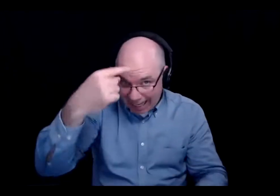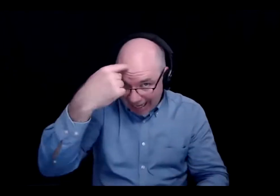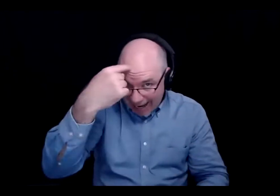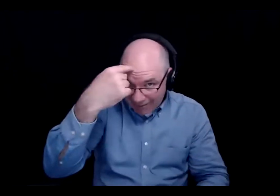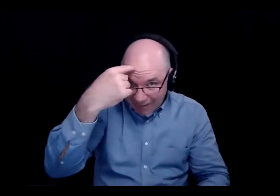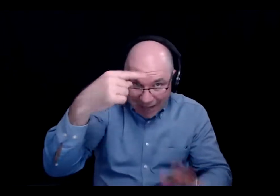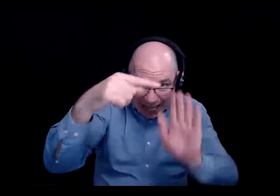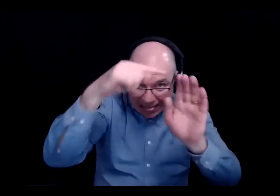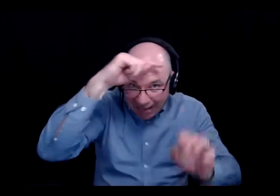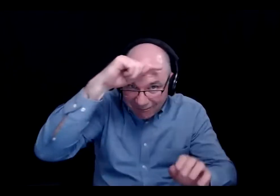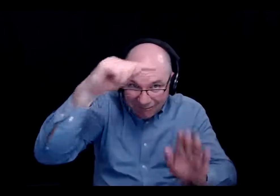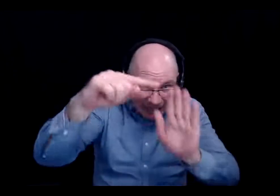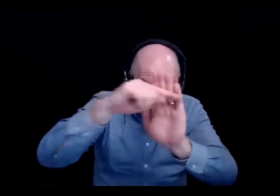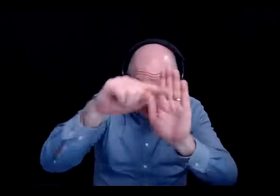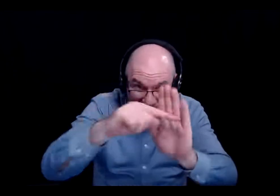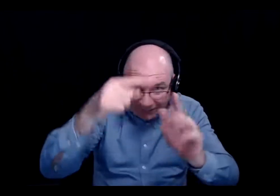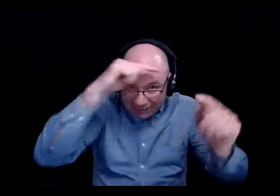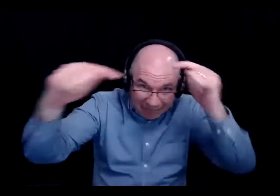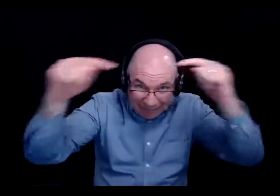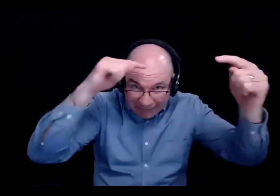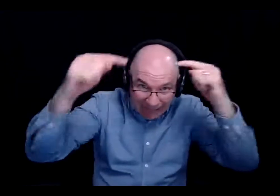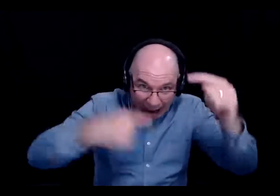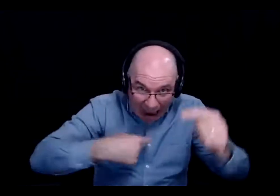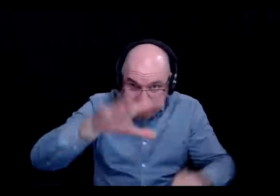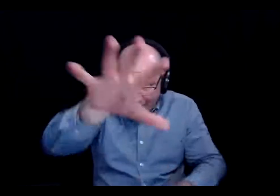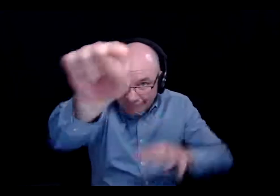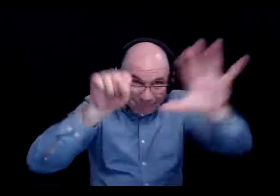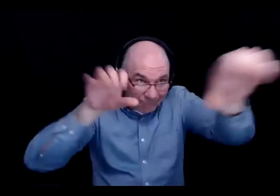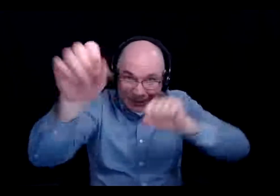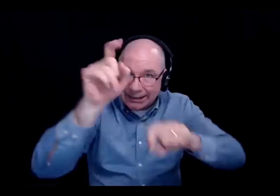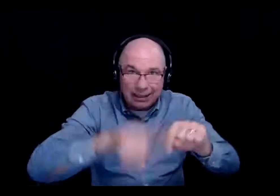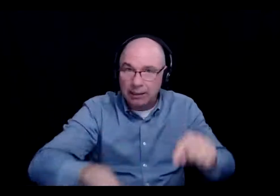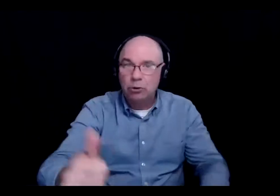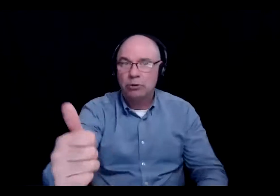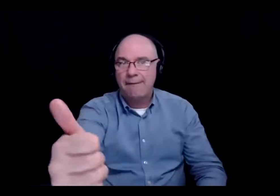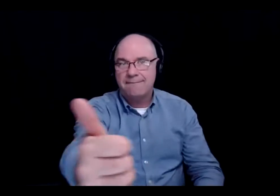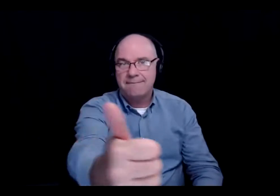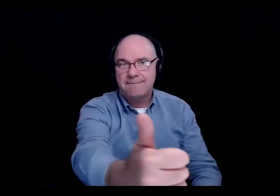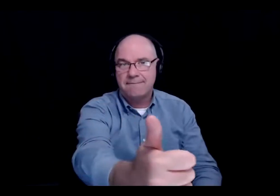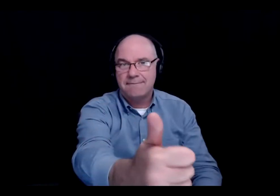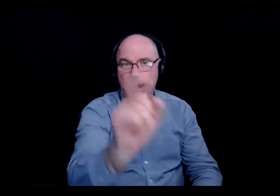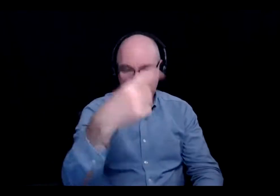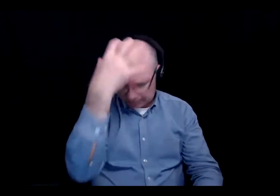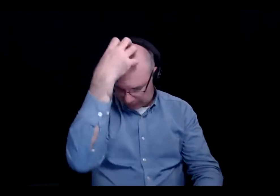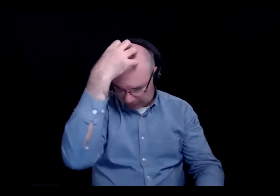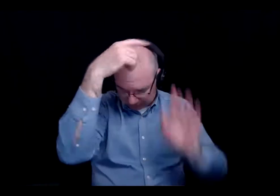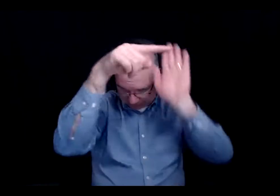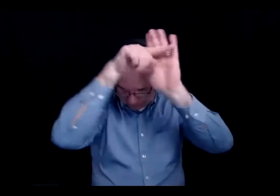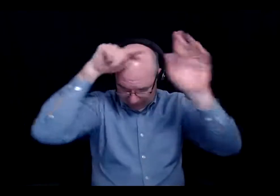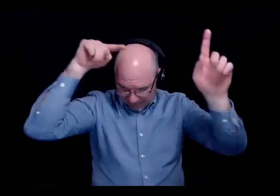mind. That is work you've got to do. You've got to delete that. You have got to delete